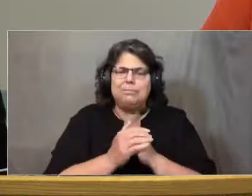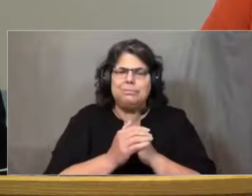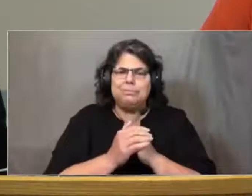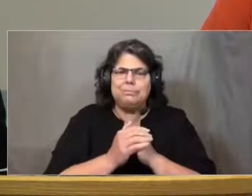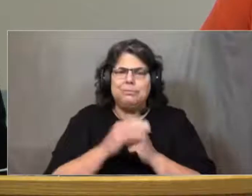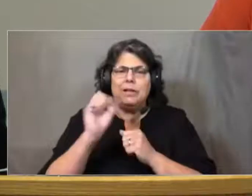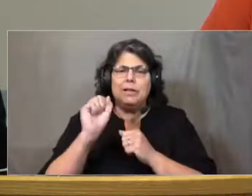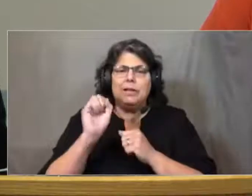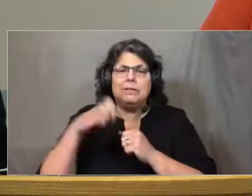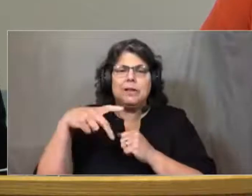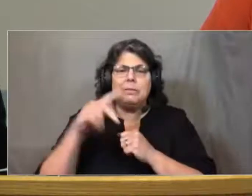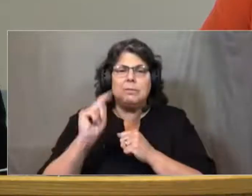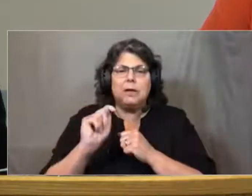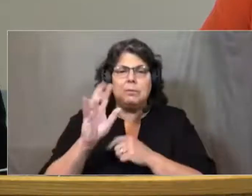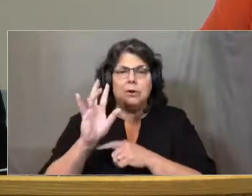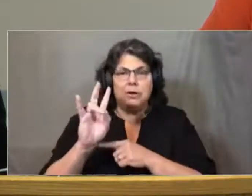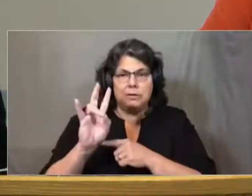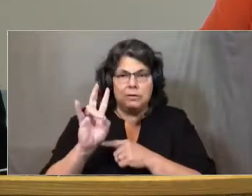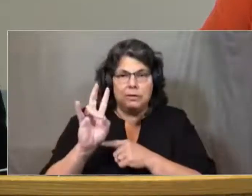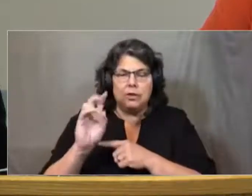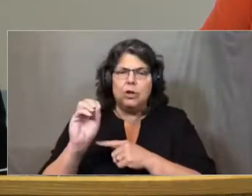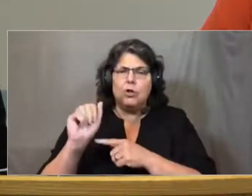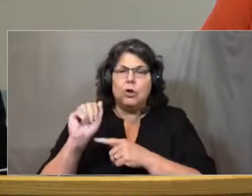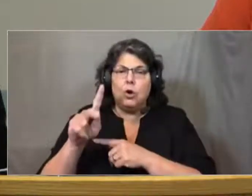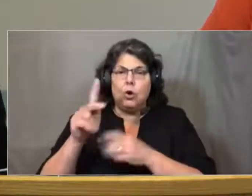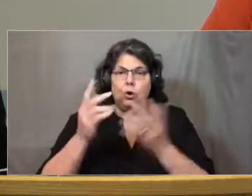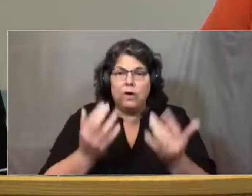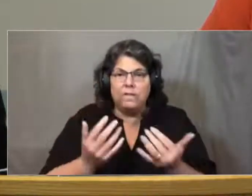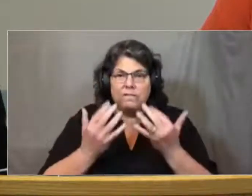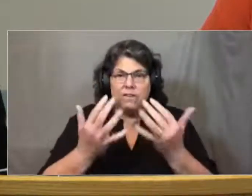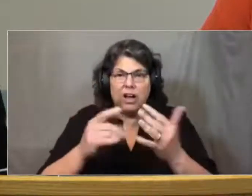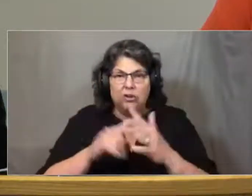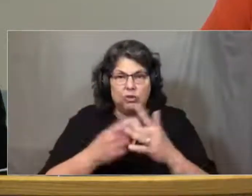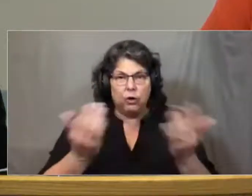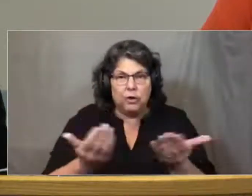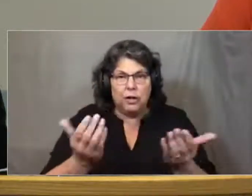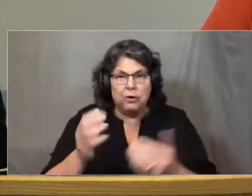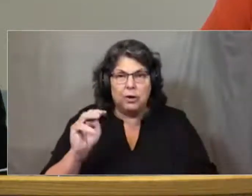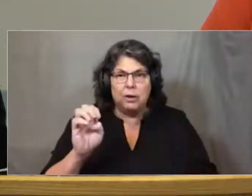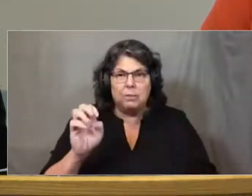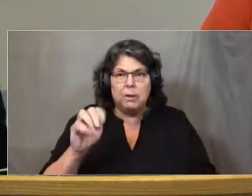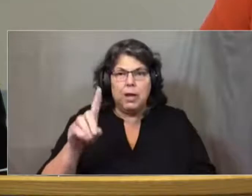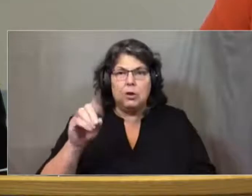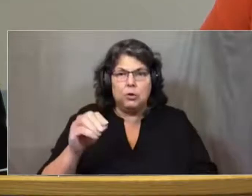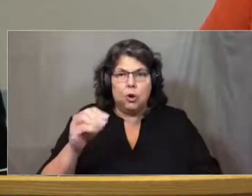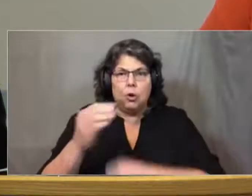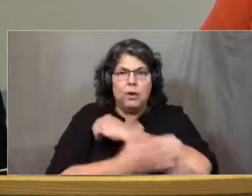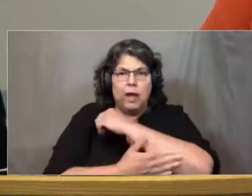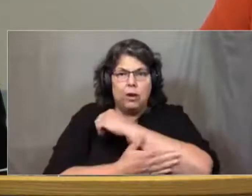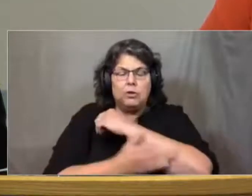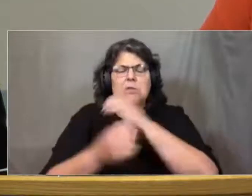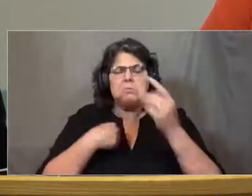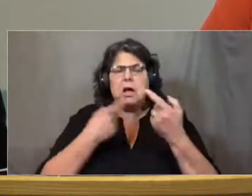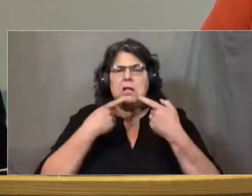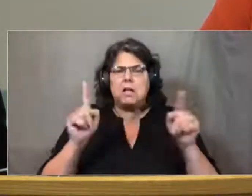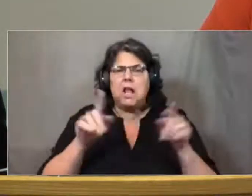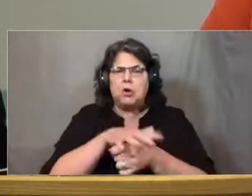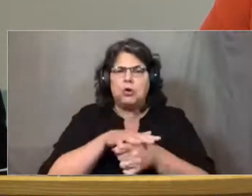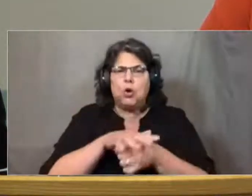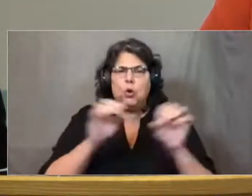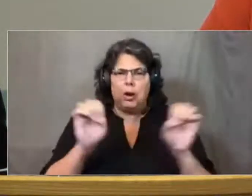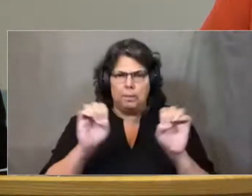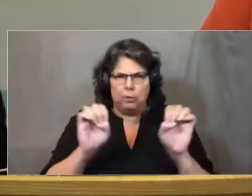7th, when the Oak Fire started here in Mendocino County, I declared a local emergency. Today at 5